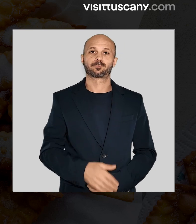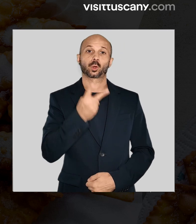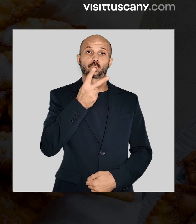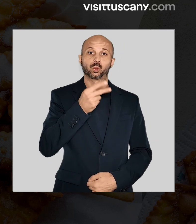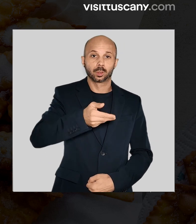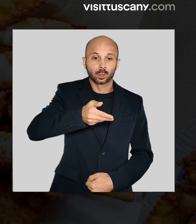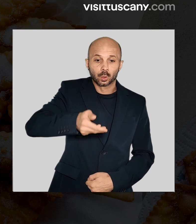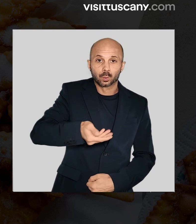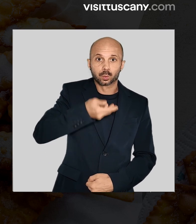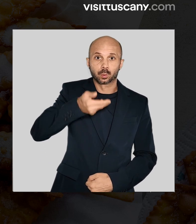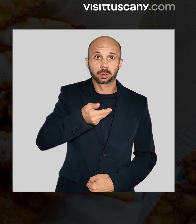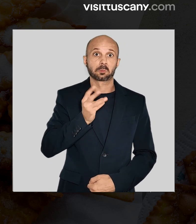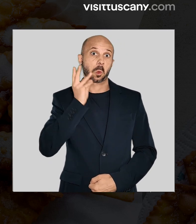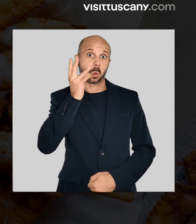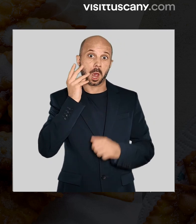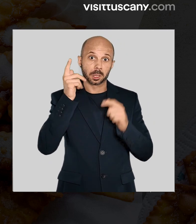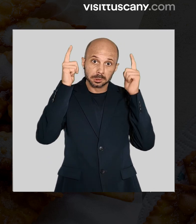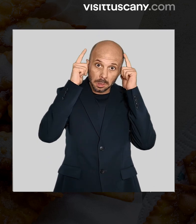1 lemon zest grated,